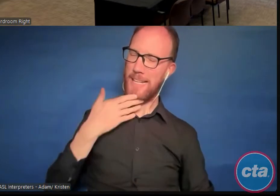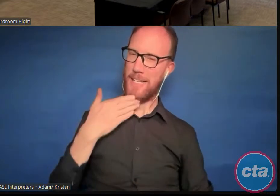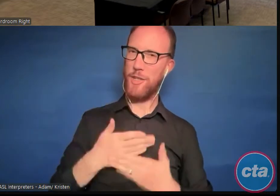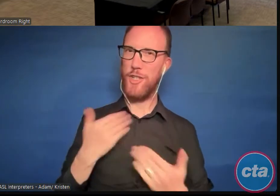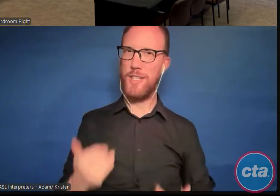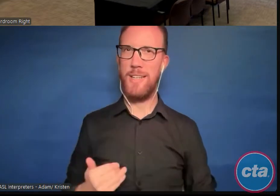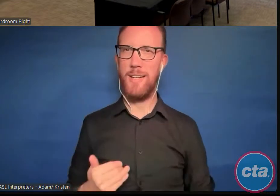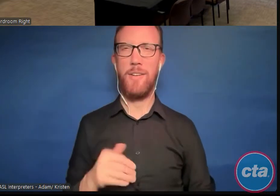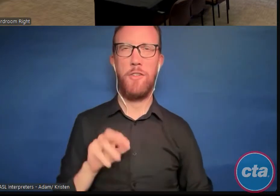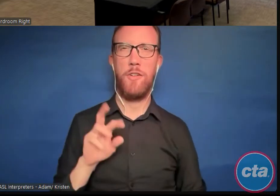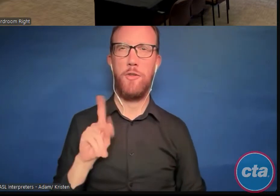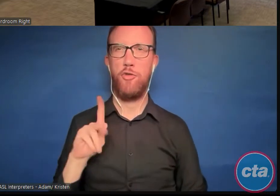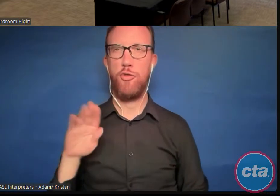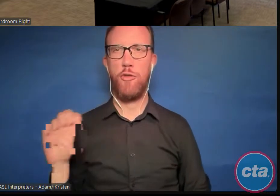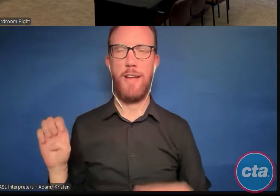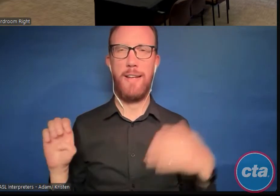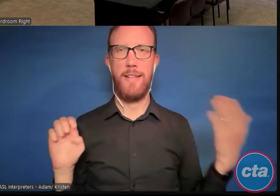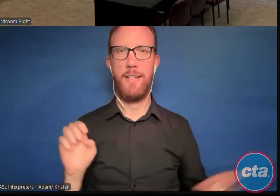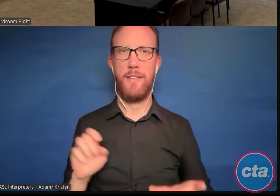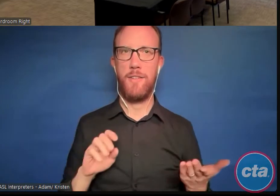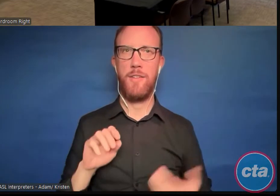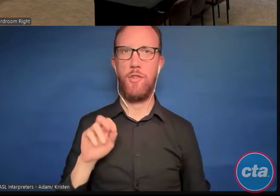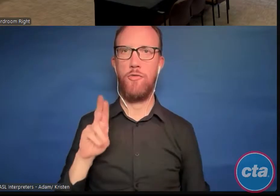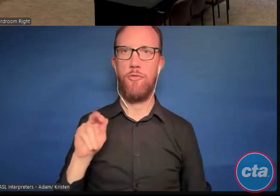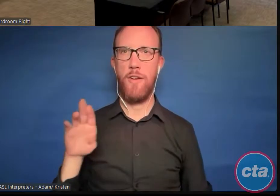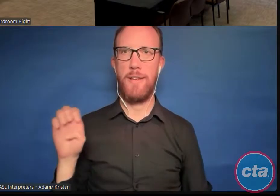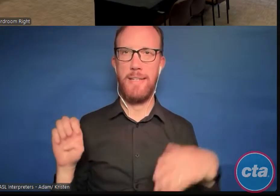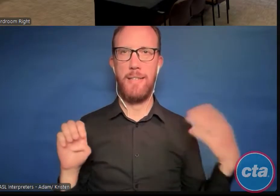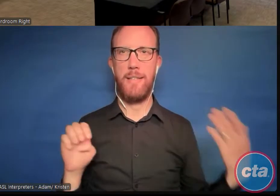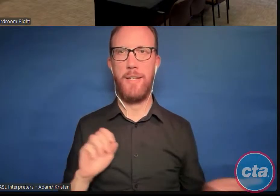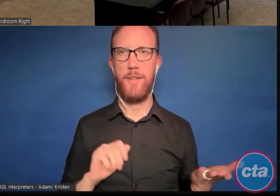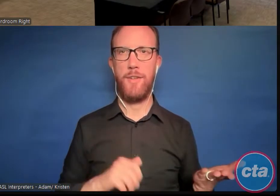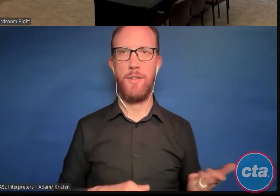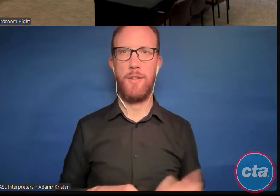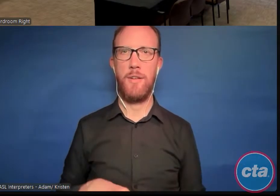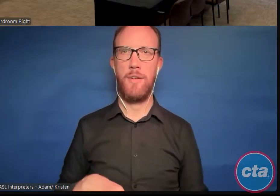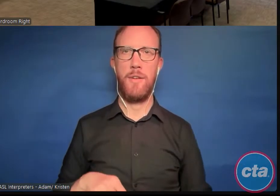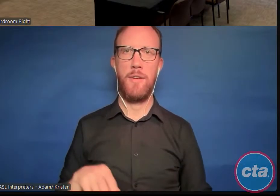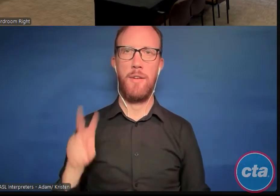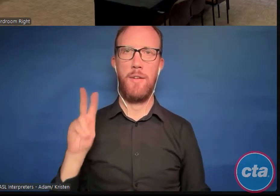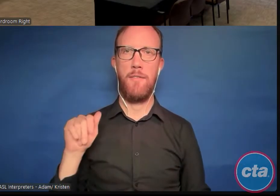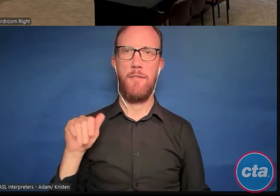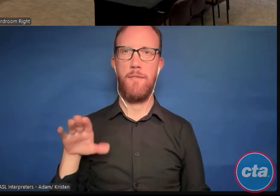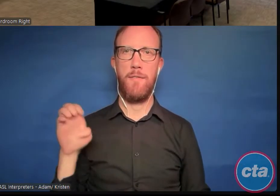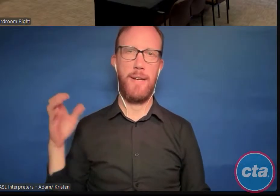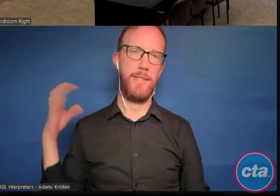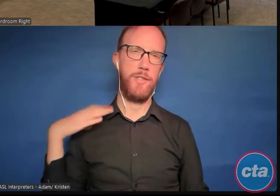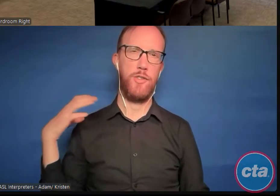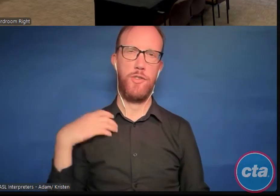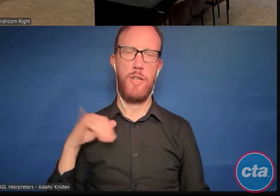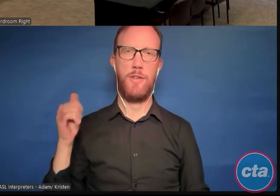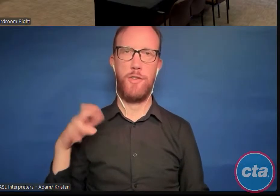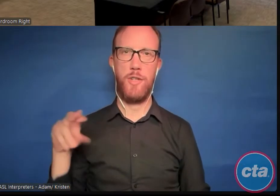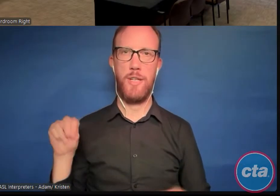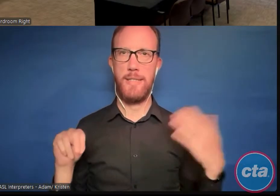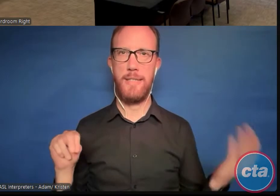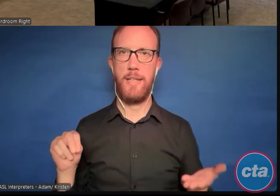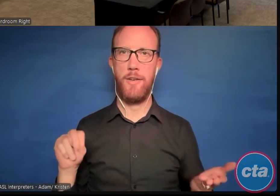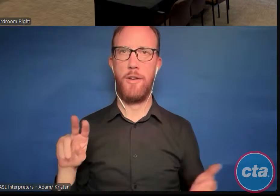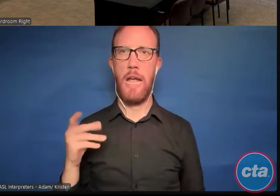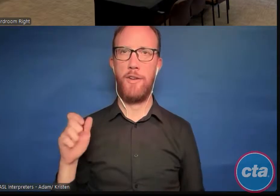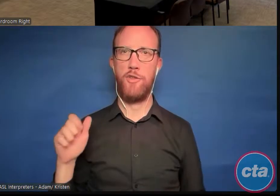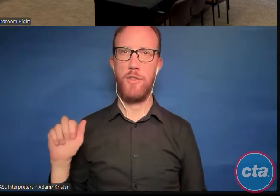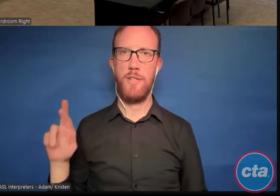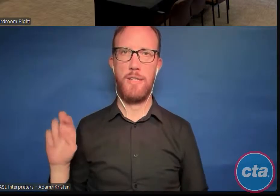Ryan McCray, Here. Chairperson Raby, Here. Vice Chairperson Rob Johnson, Here. Peter Henderson,